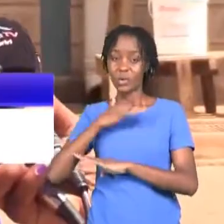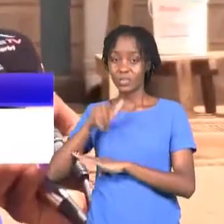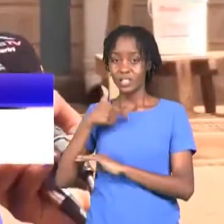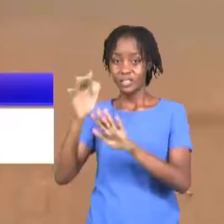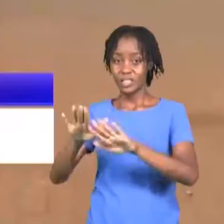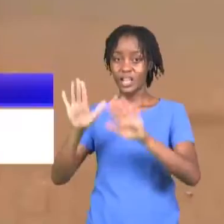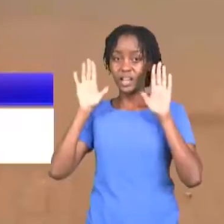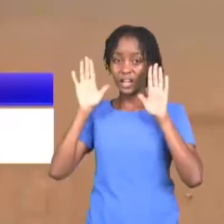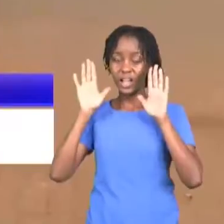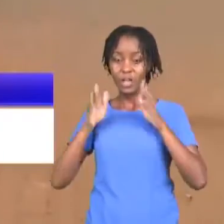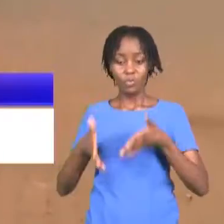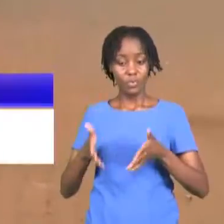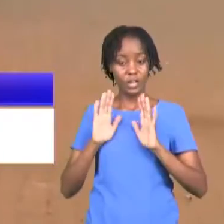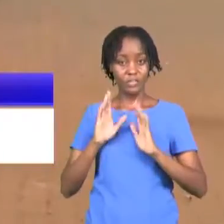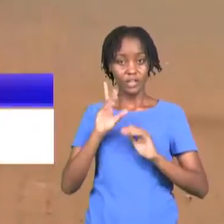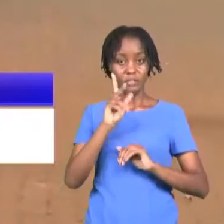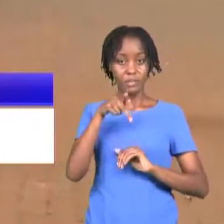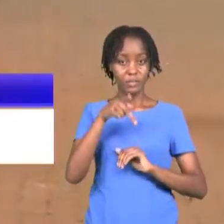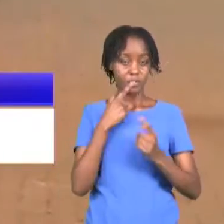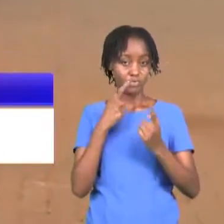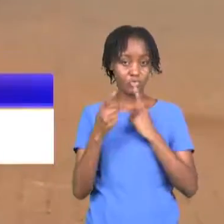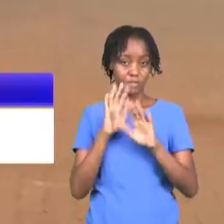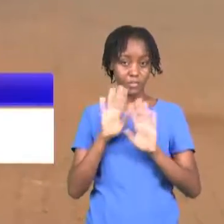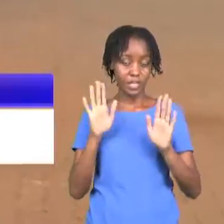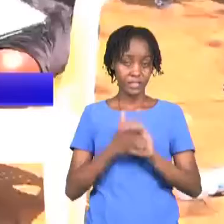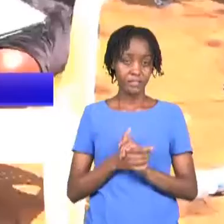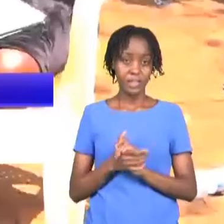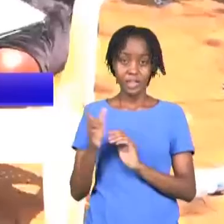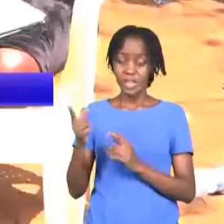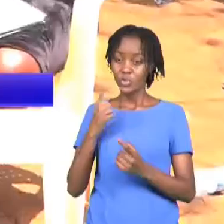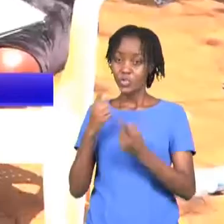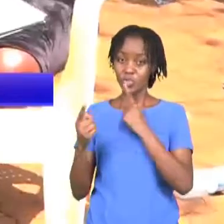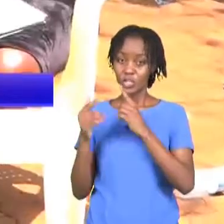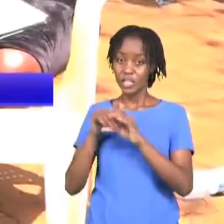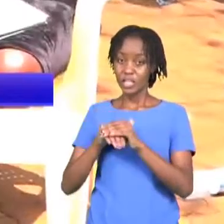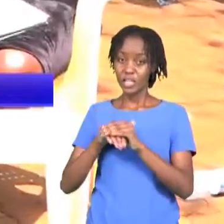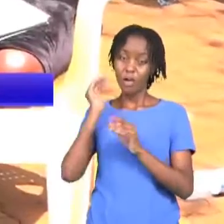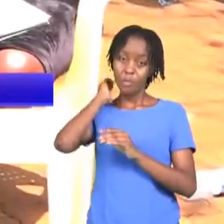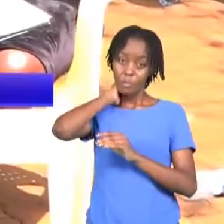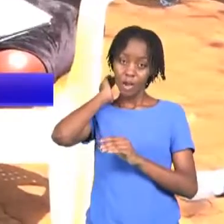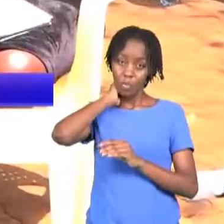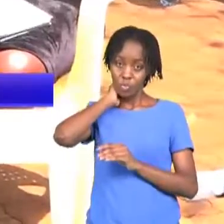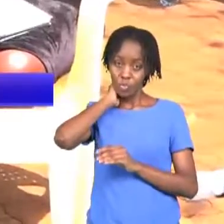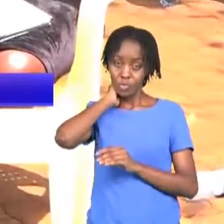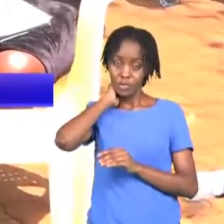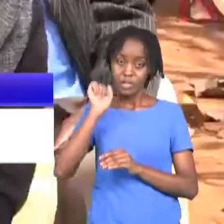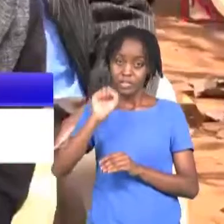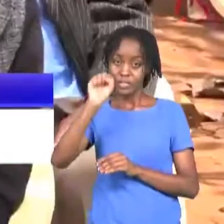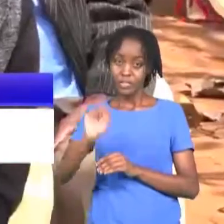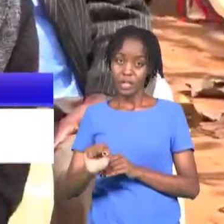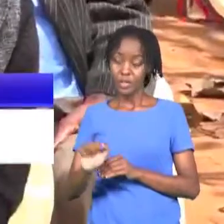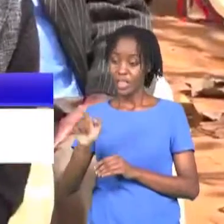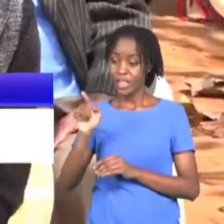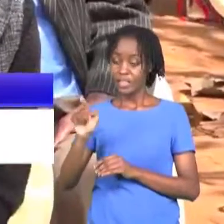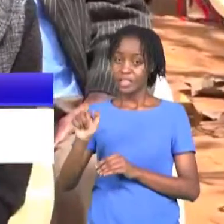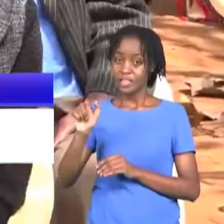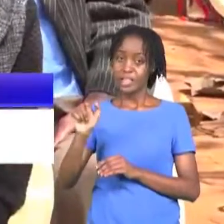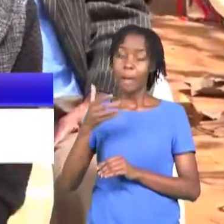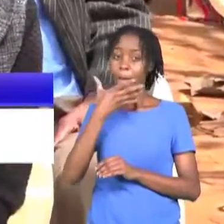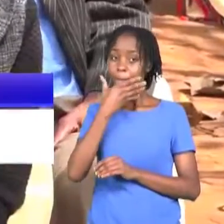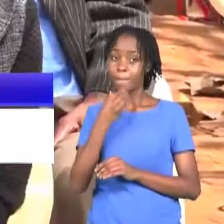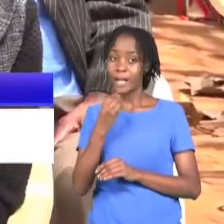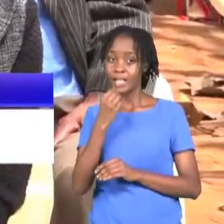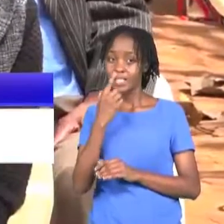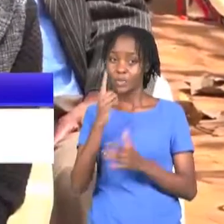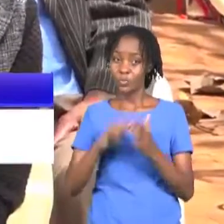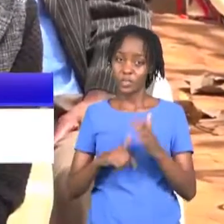DPP. Speaking to journalists at their main offices at Makuyu, Murang'a South today, Mr. Odio recounted that their partners, the